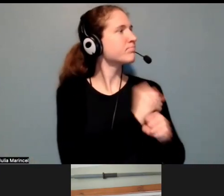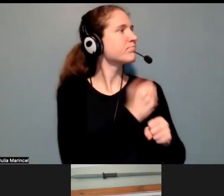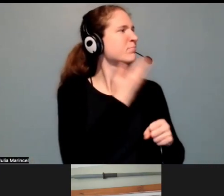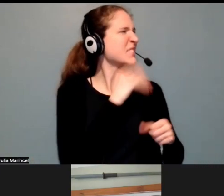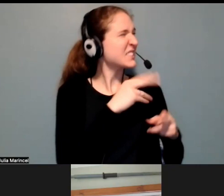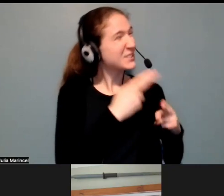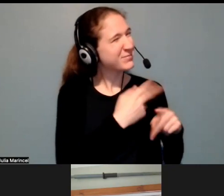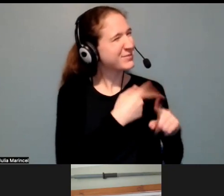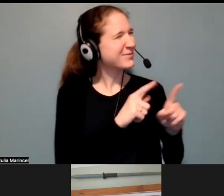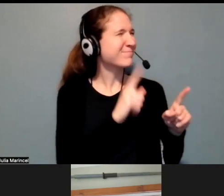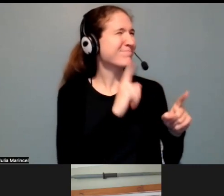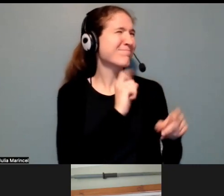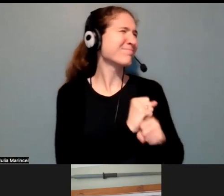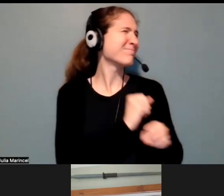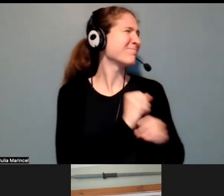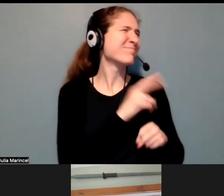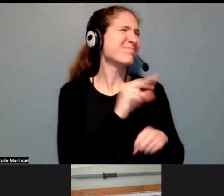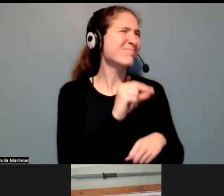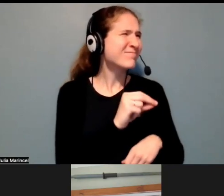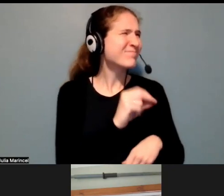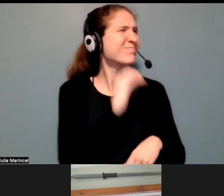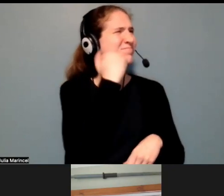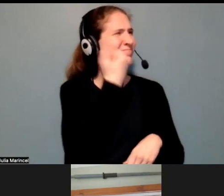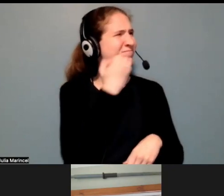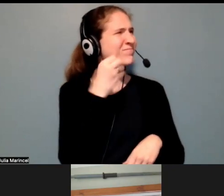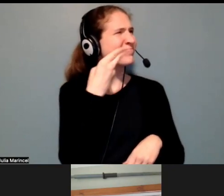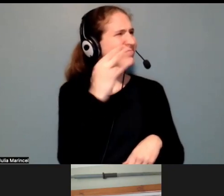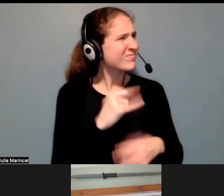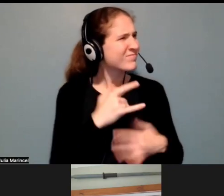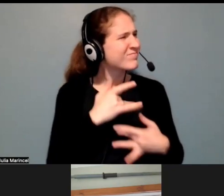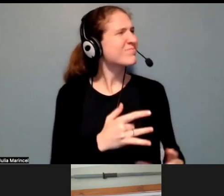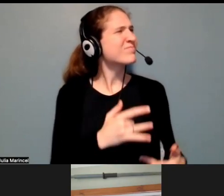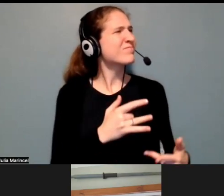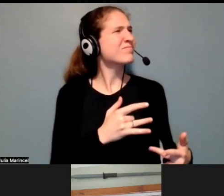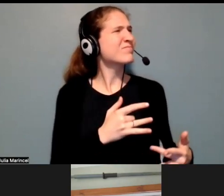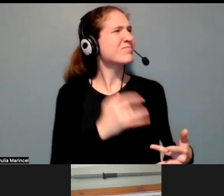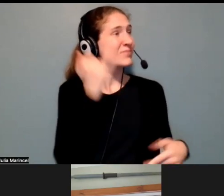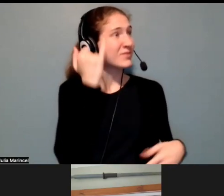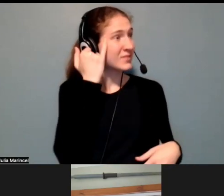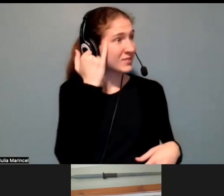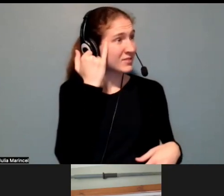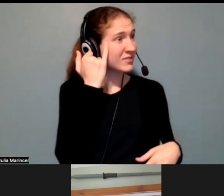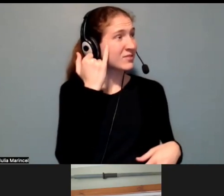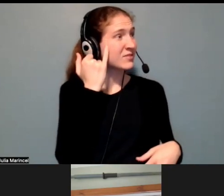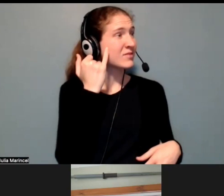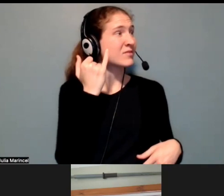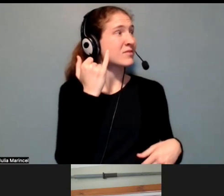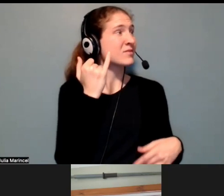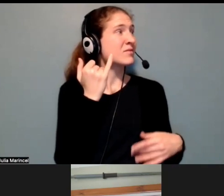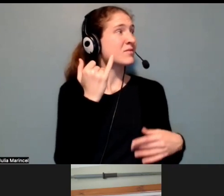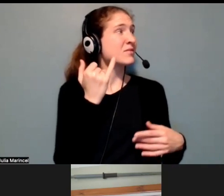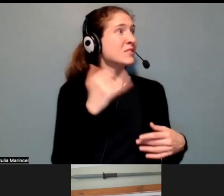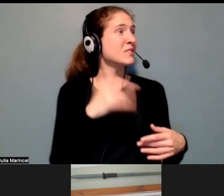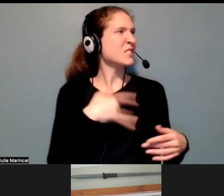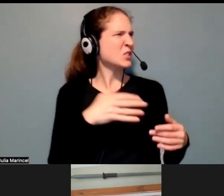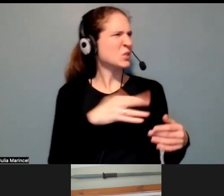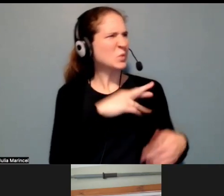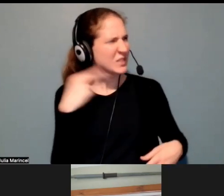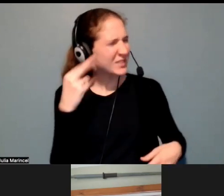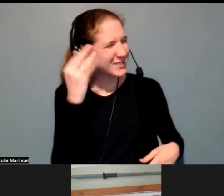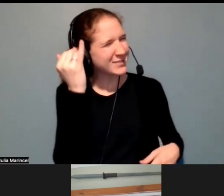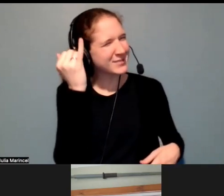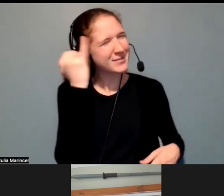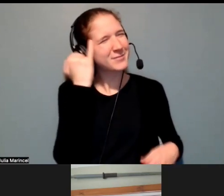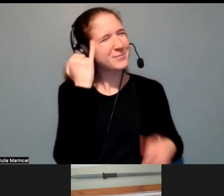wouldn't do that. They're really shy in the wild, and they only snap if you're trying to help one across the road and it feels threatened, it doesn't know you're trying to help, it will